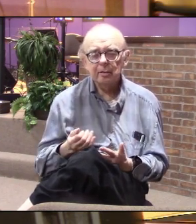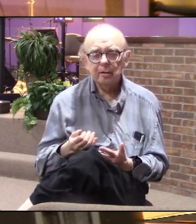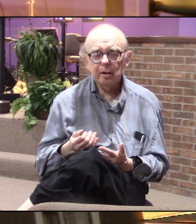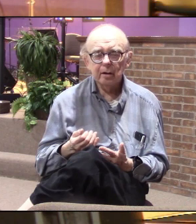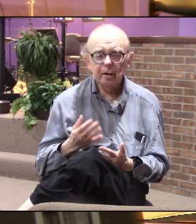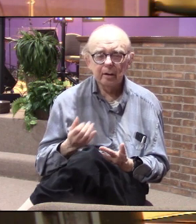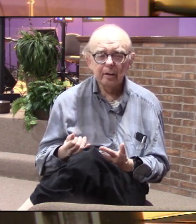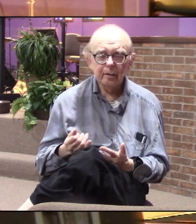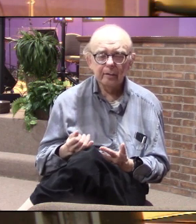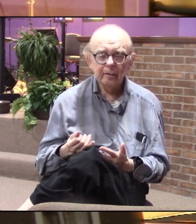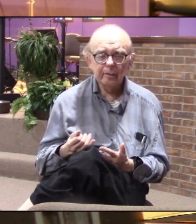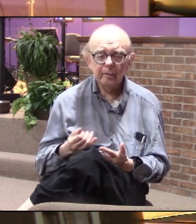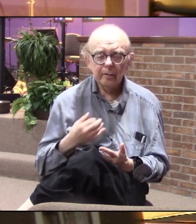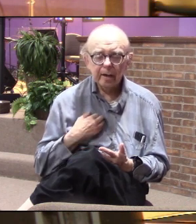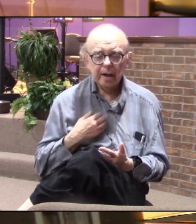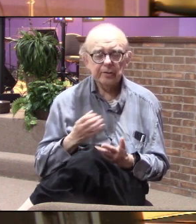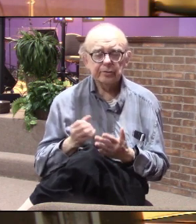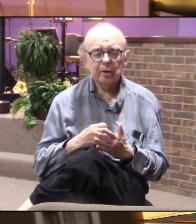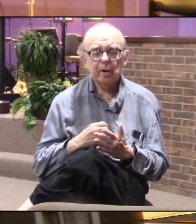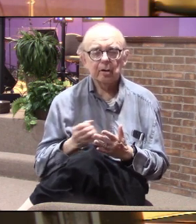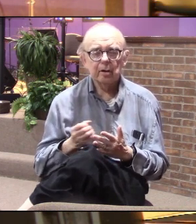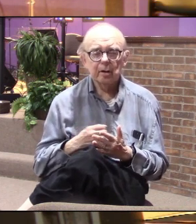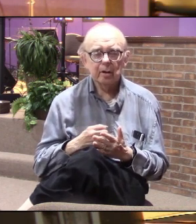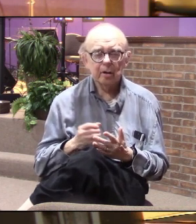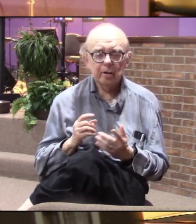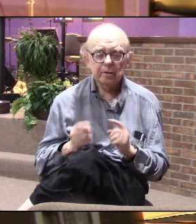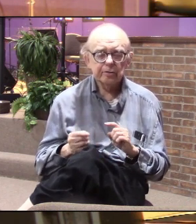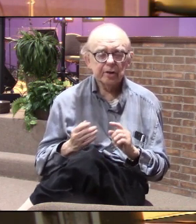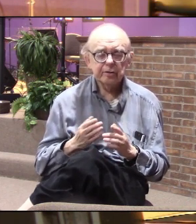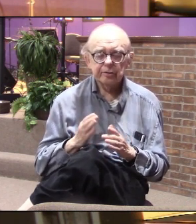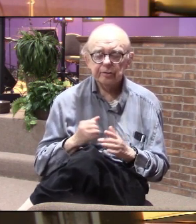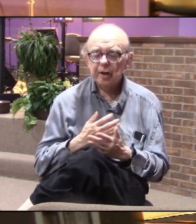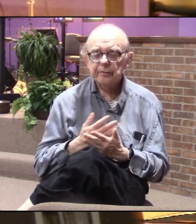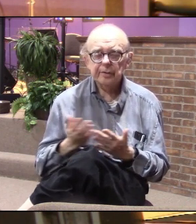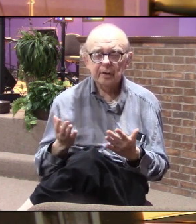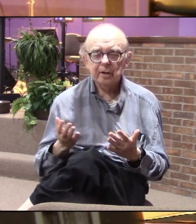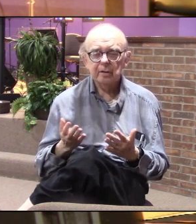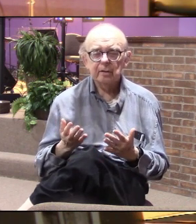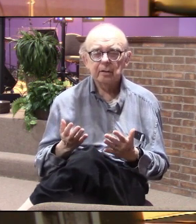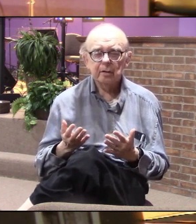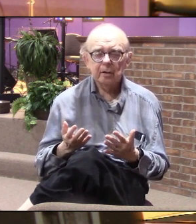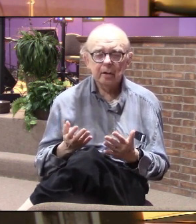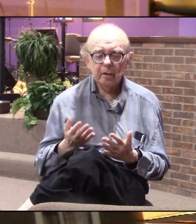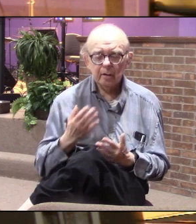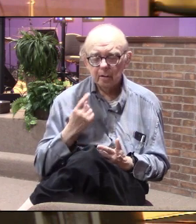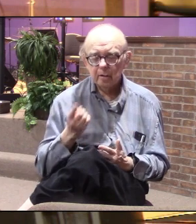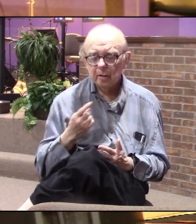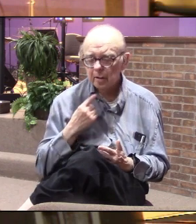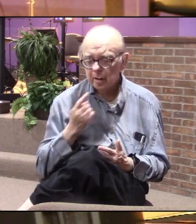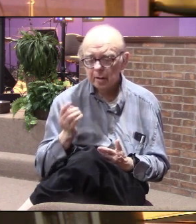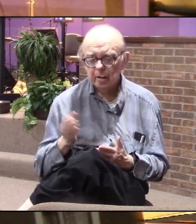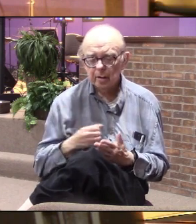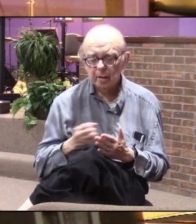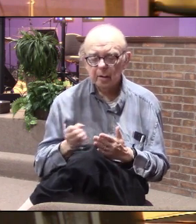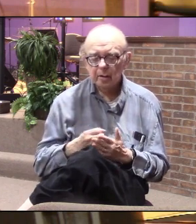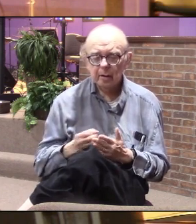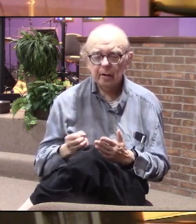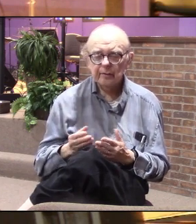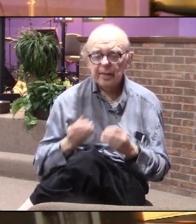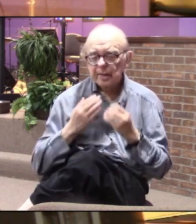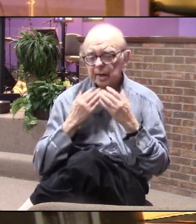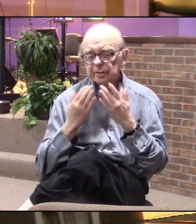Because a happy song changes everything. He said, I will sing a song of thanksgiving.